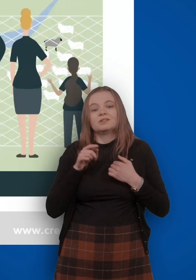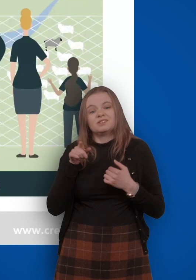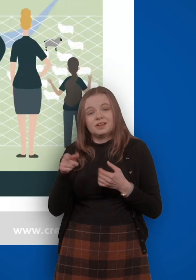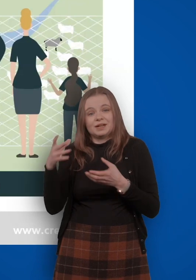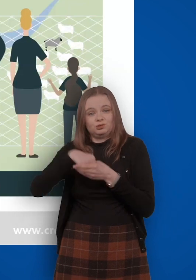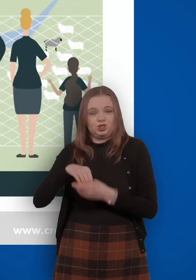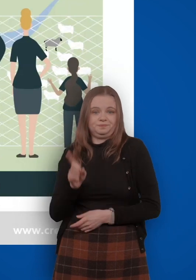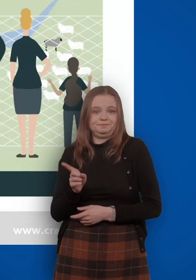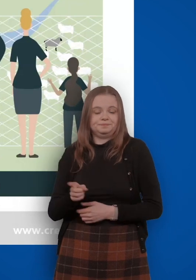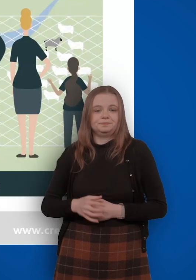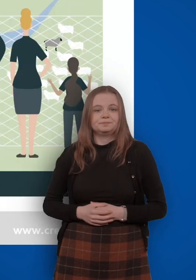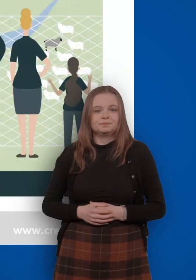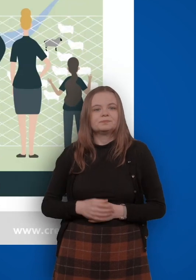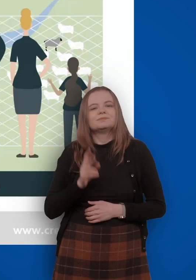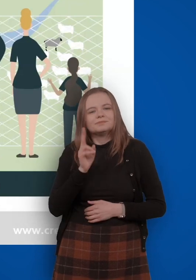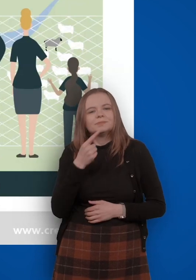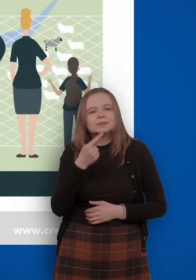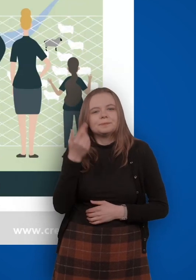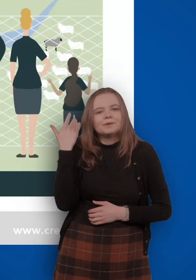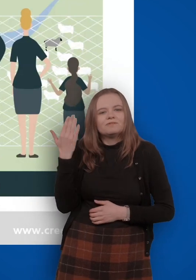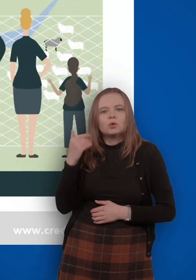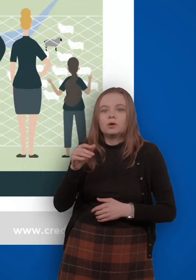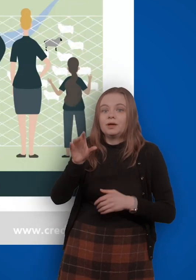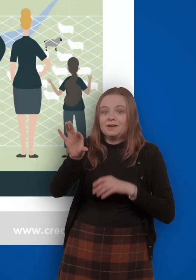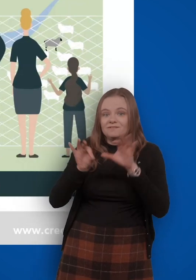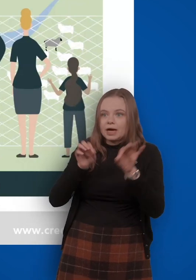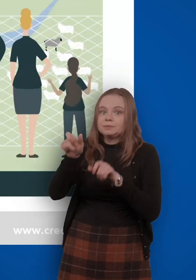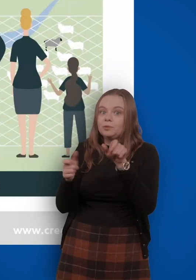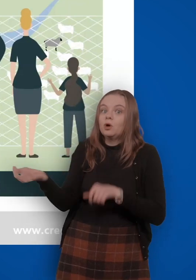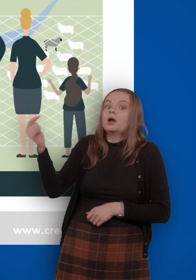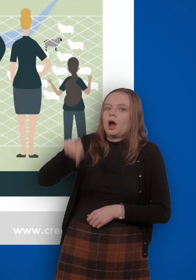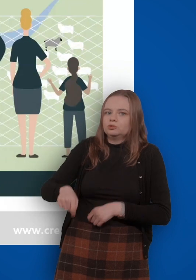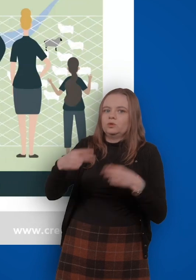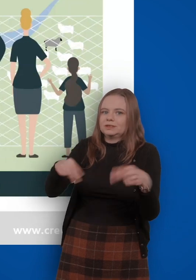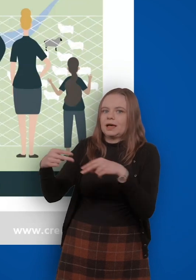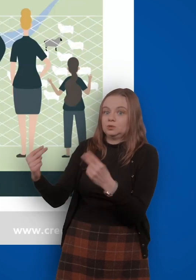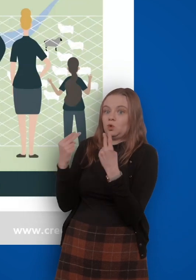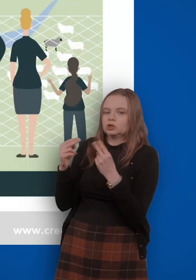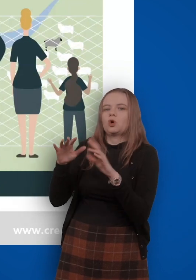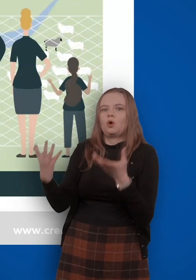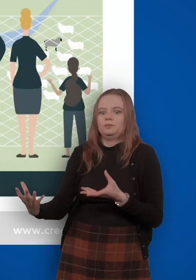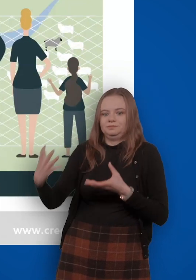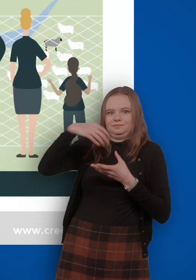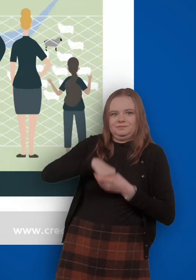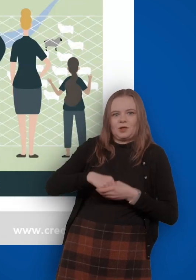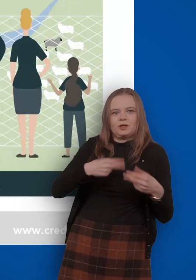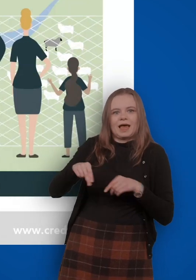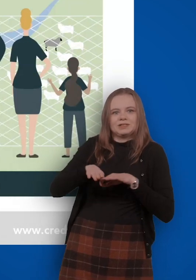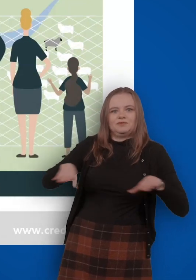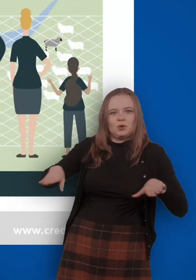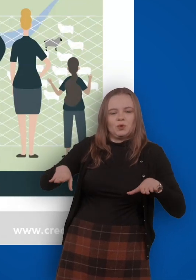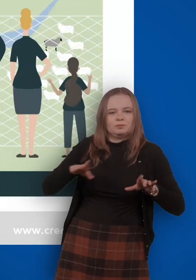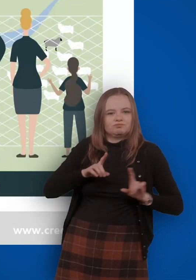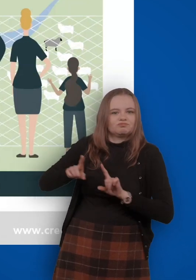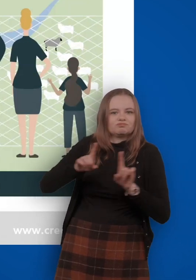in. It's really, as again was said earlier, about inviting people to the dance and making you feel like you want to be on the dance floor. But for me,